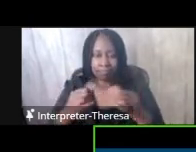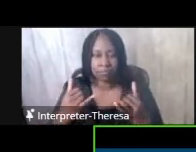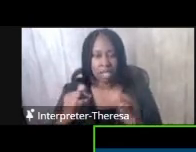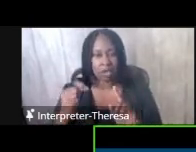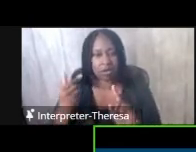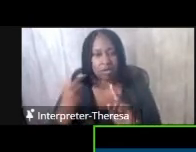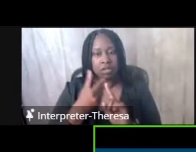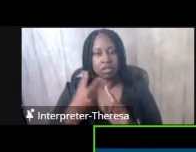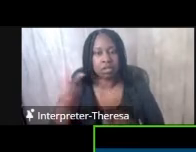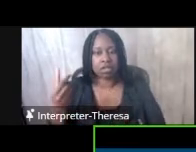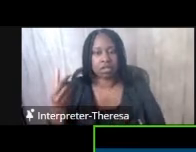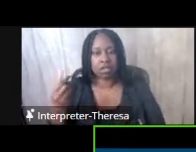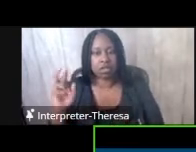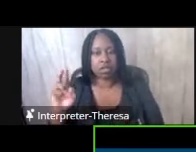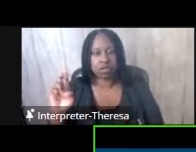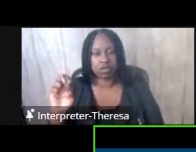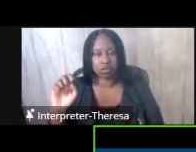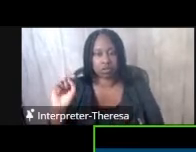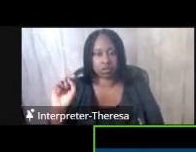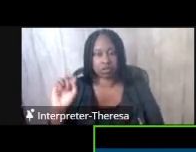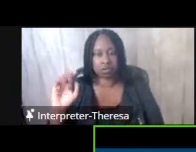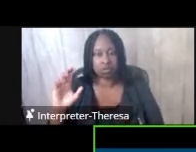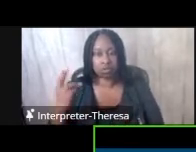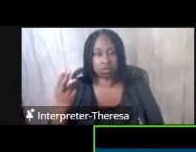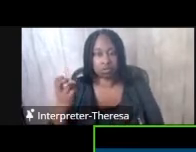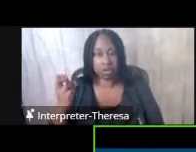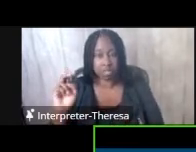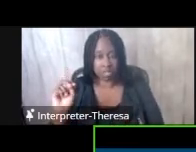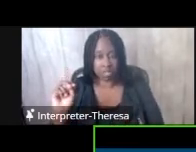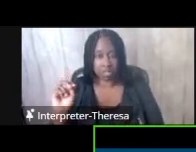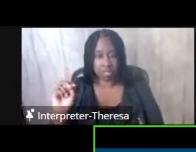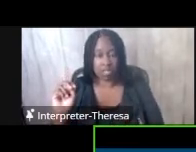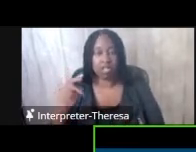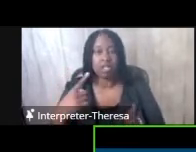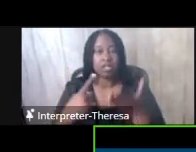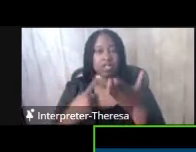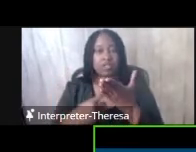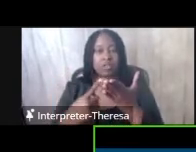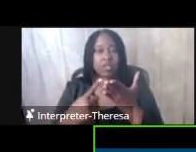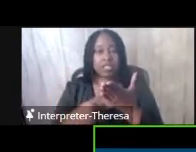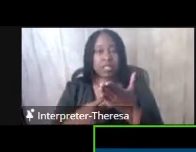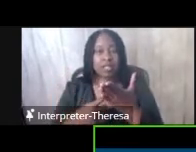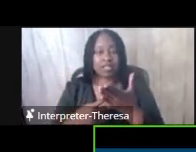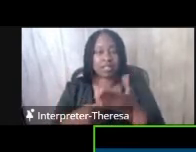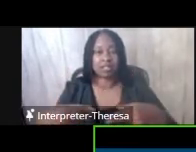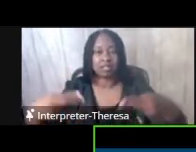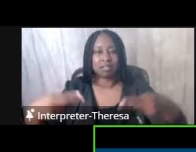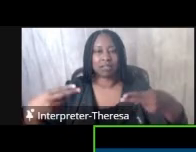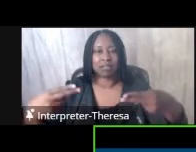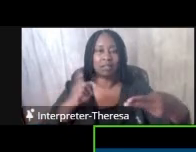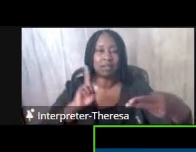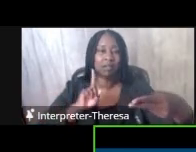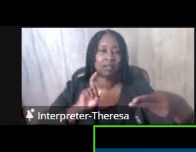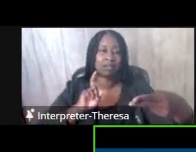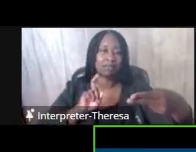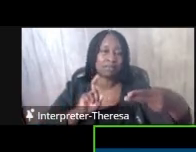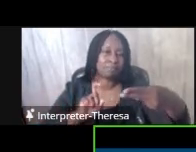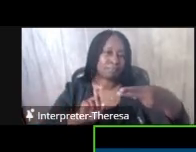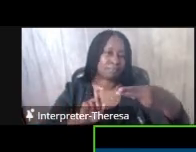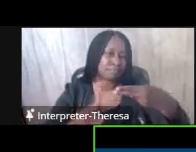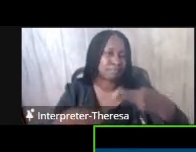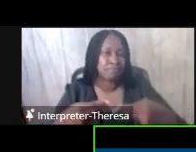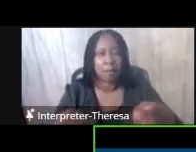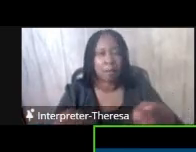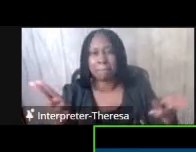to get us started with getting across the finish line with these user profiles. That's the big goal for today.